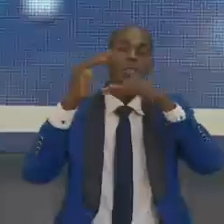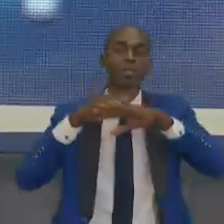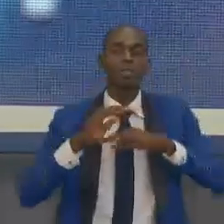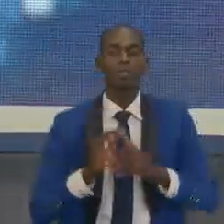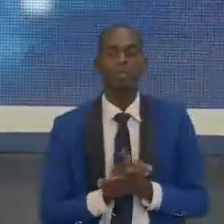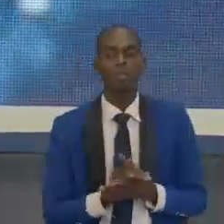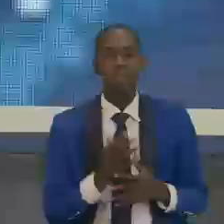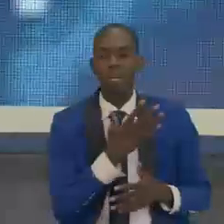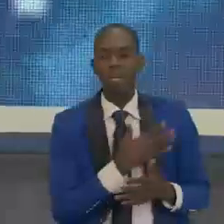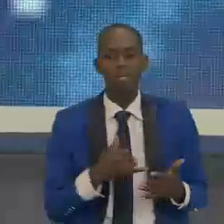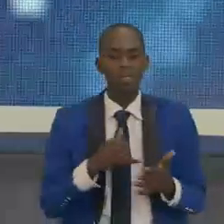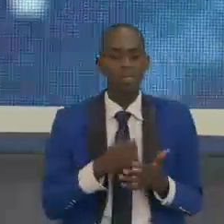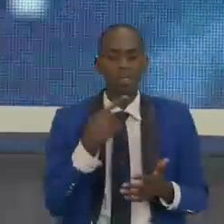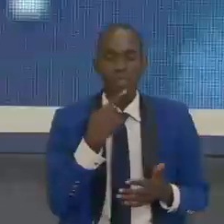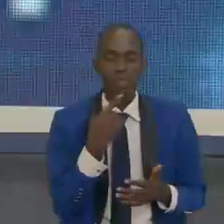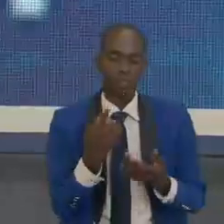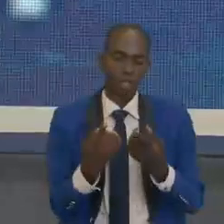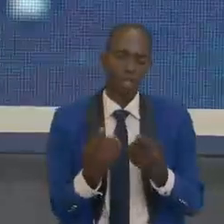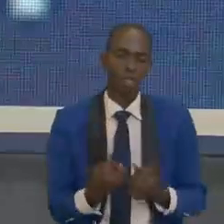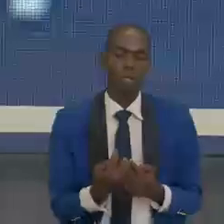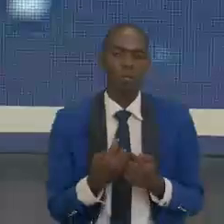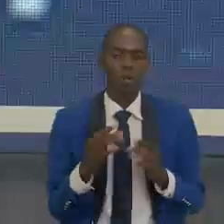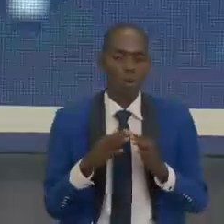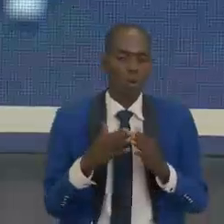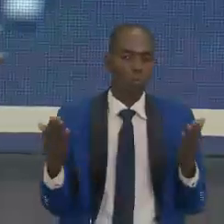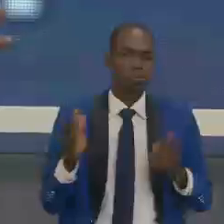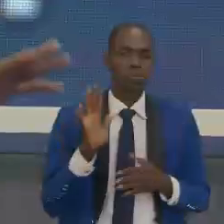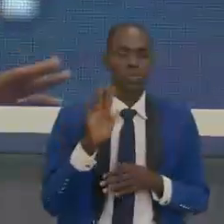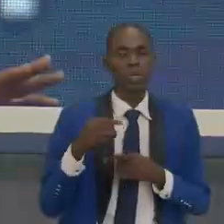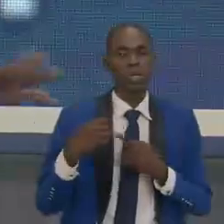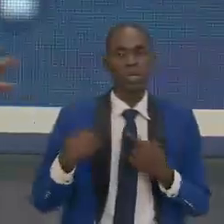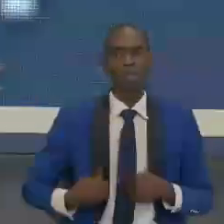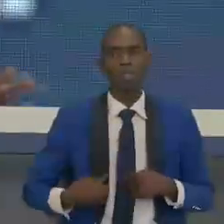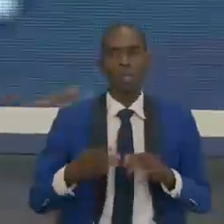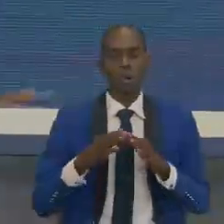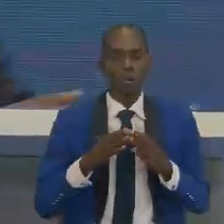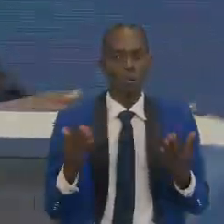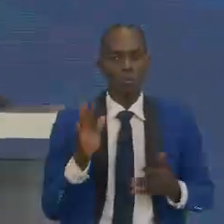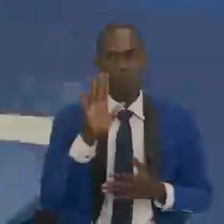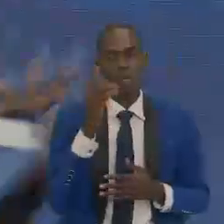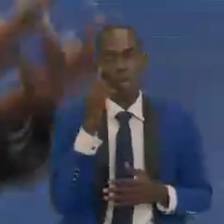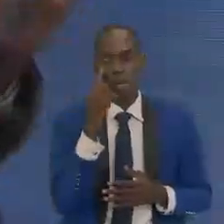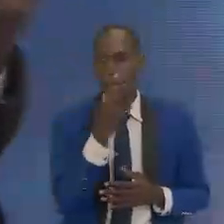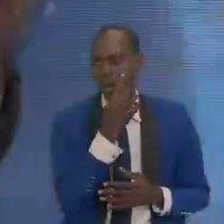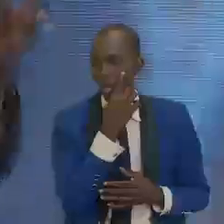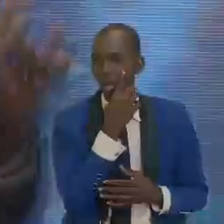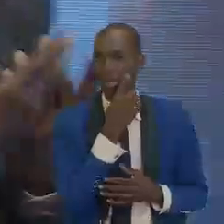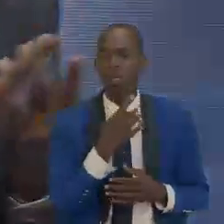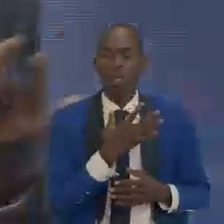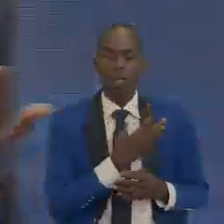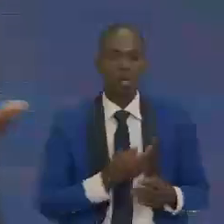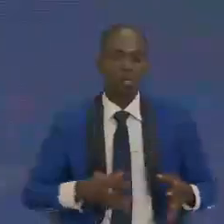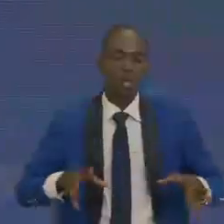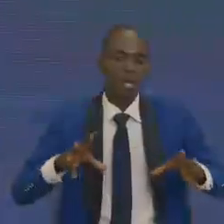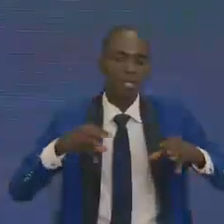And he says, come, open your heart, open your eyes, embrace the promise